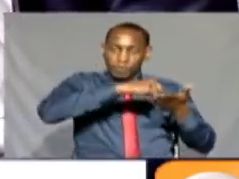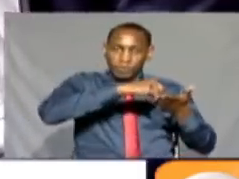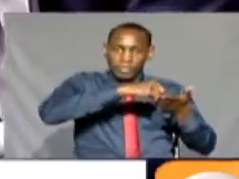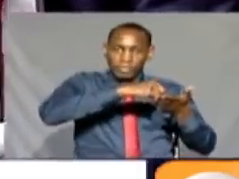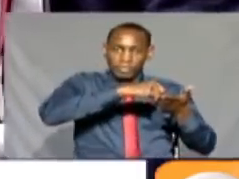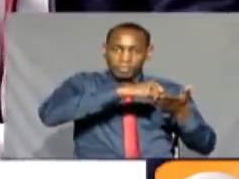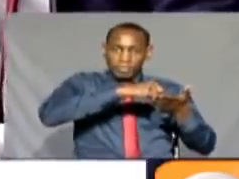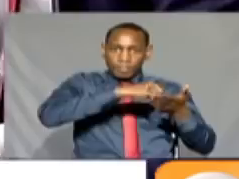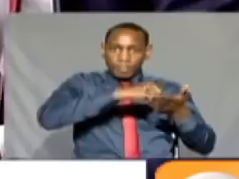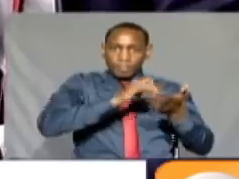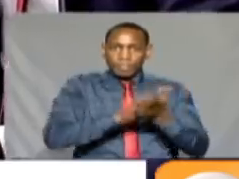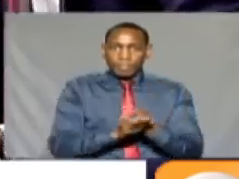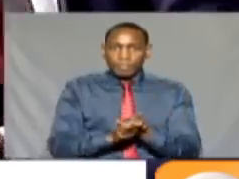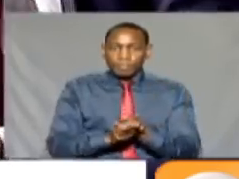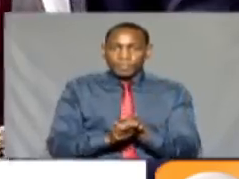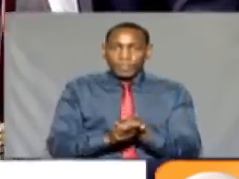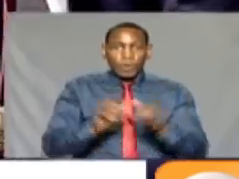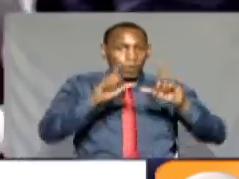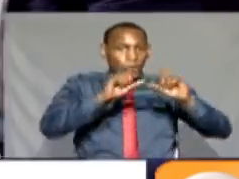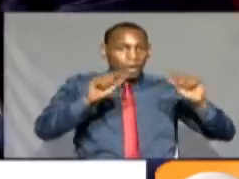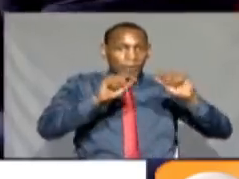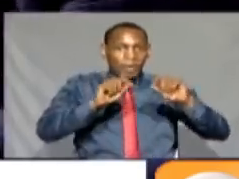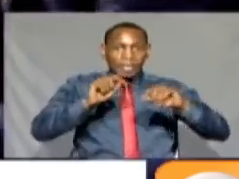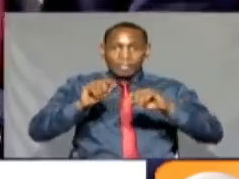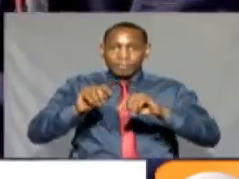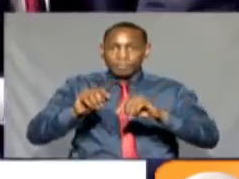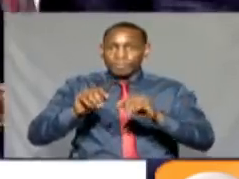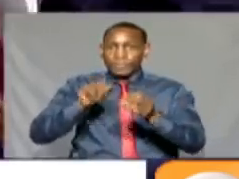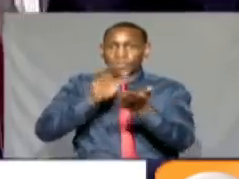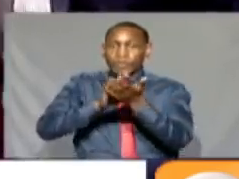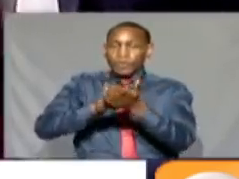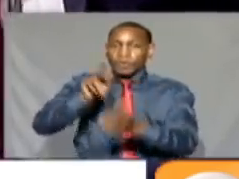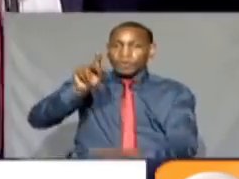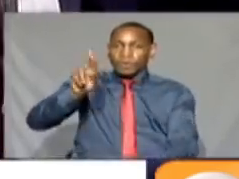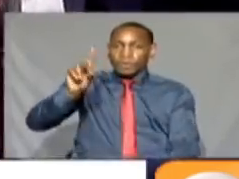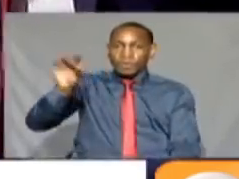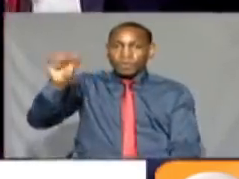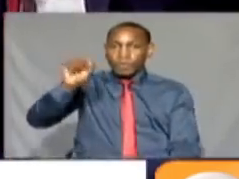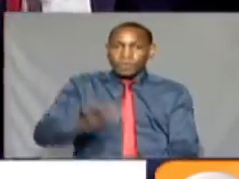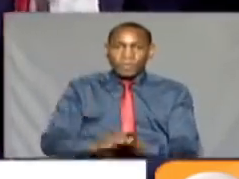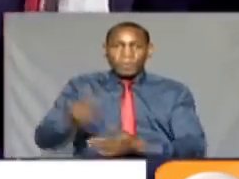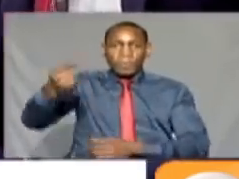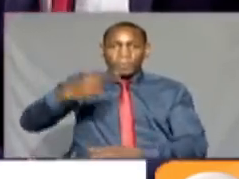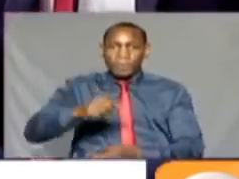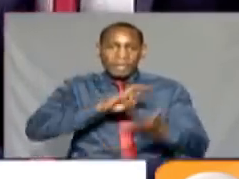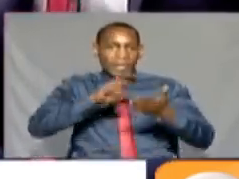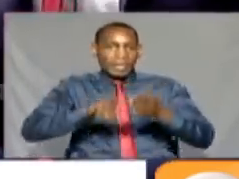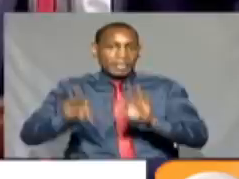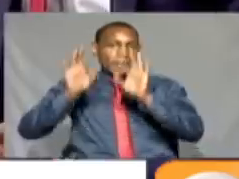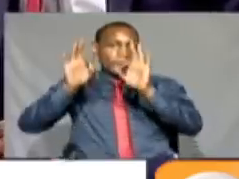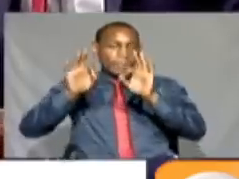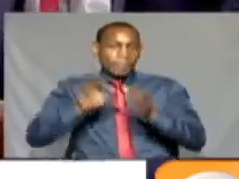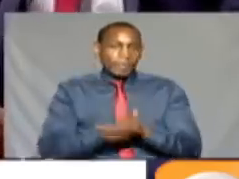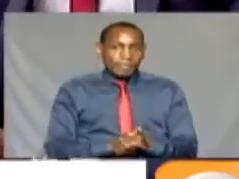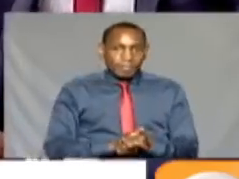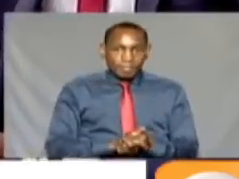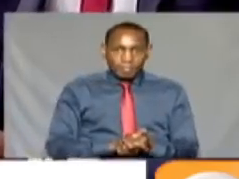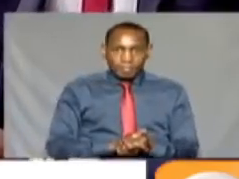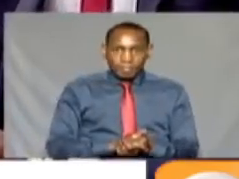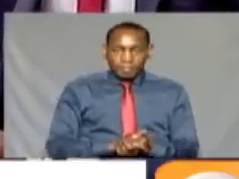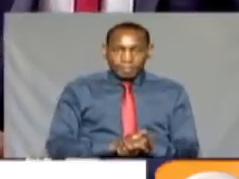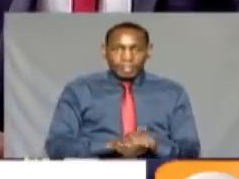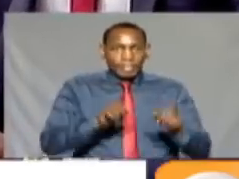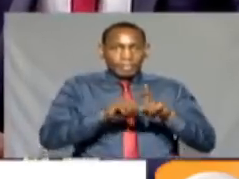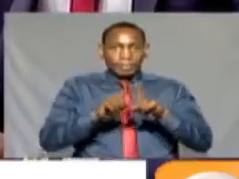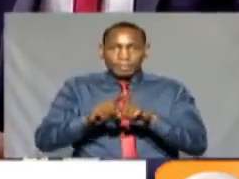Unaona? Kudos. Unaona? Sina kwambia this guy makes the SMS sound so cool. Imagine when we brought him first on a